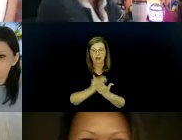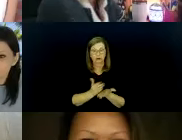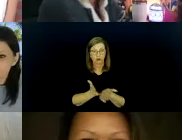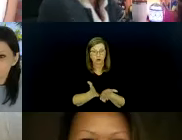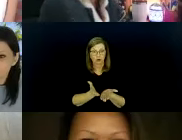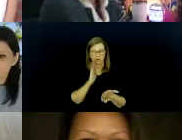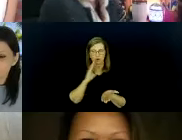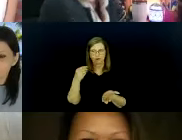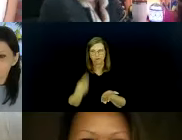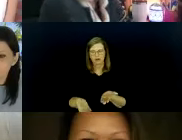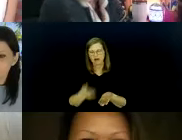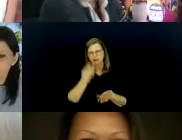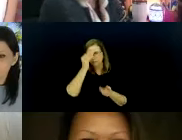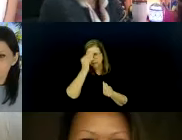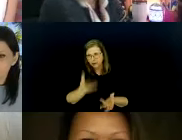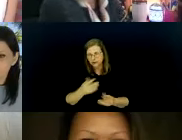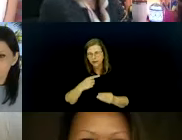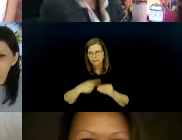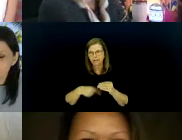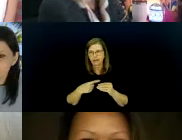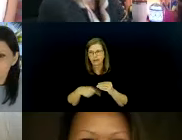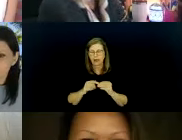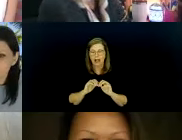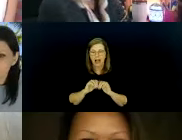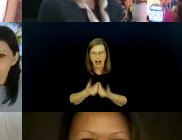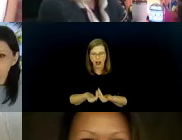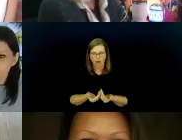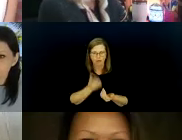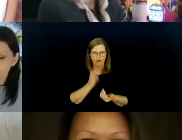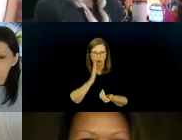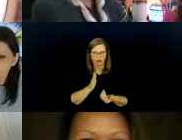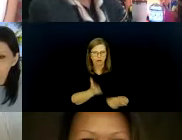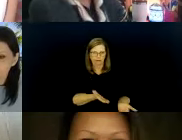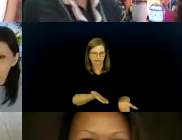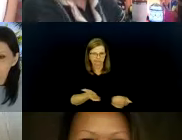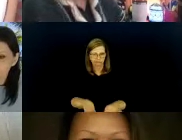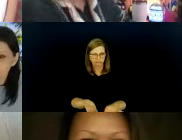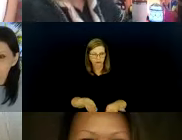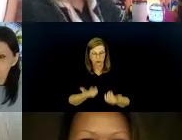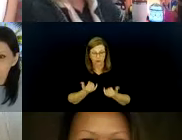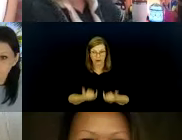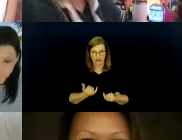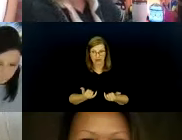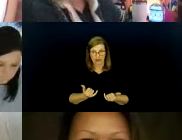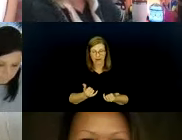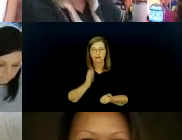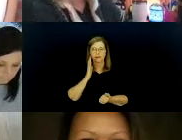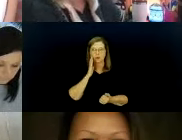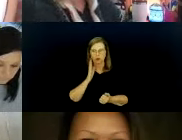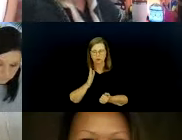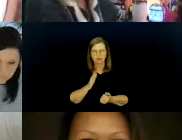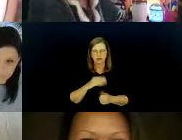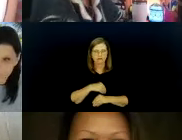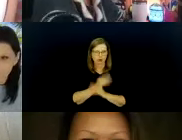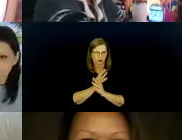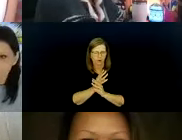provide information on how those are going to be provided. Right now, they're going to be provided online, but